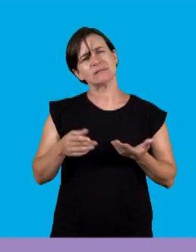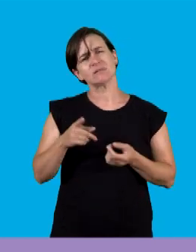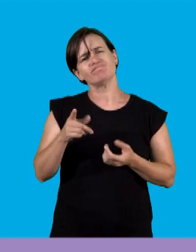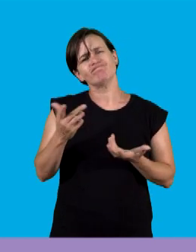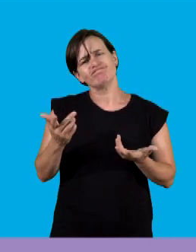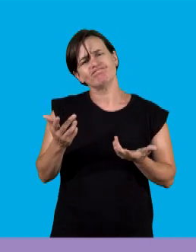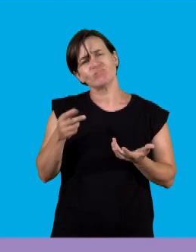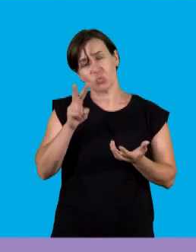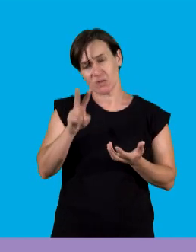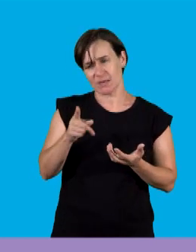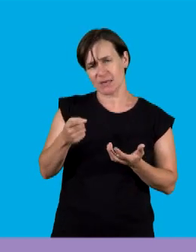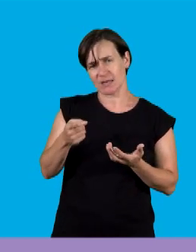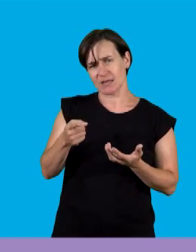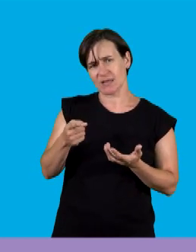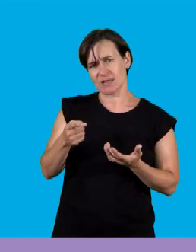now that